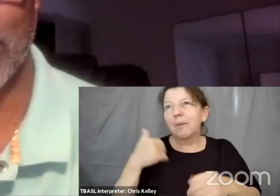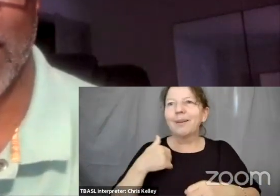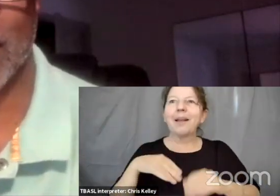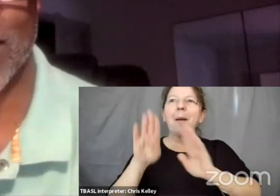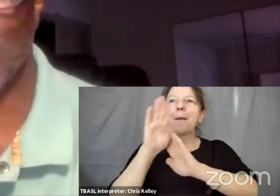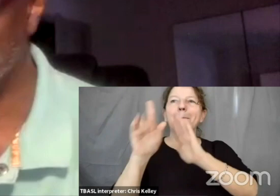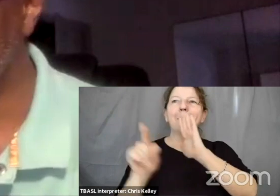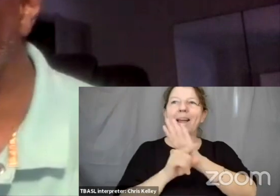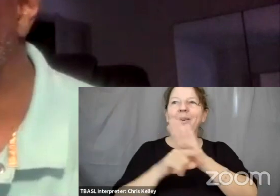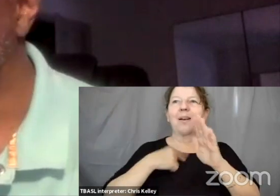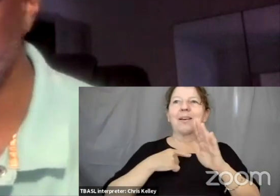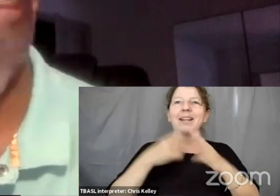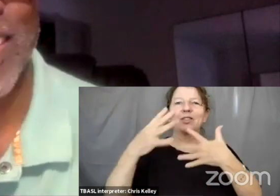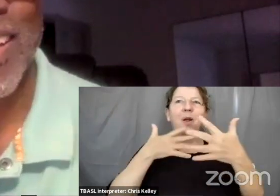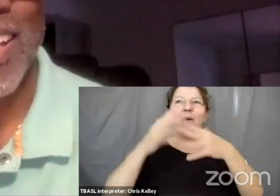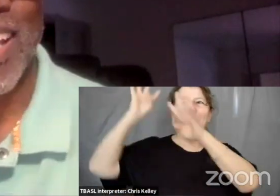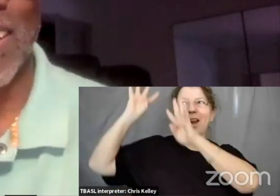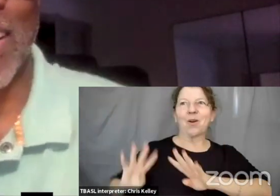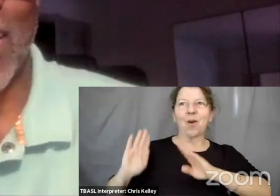are provocative.